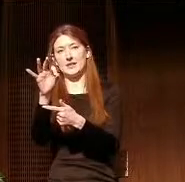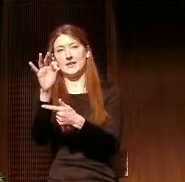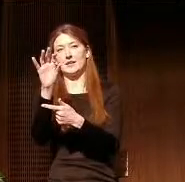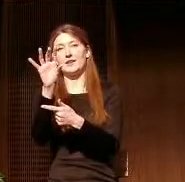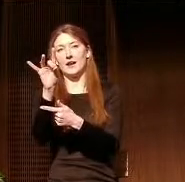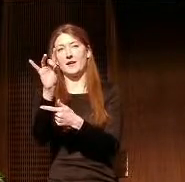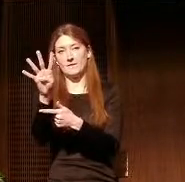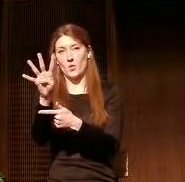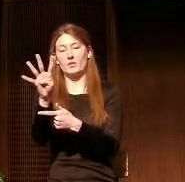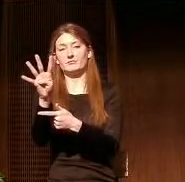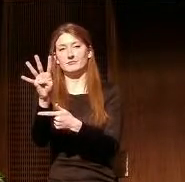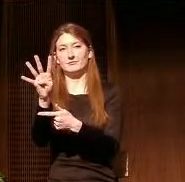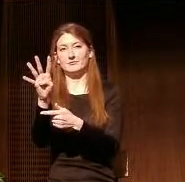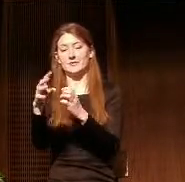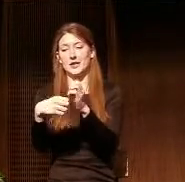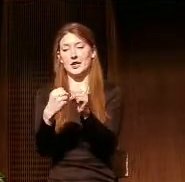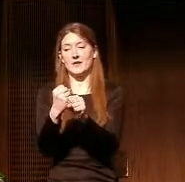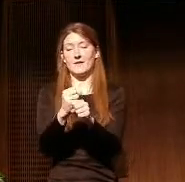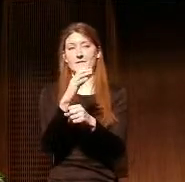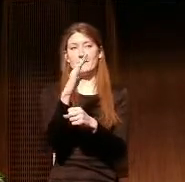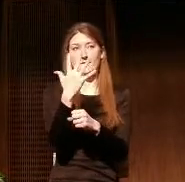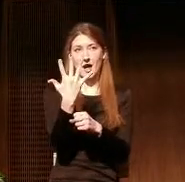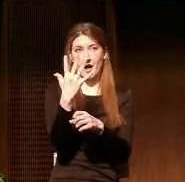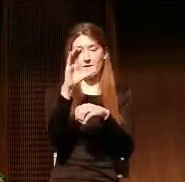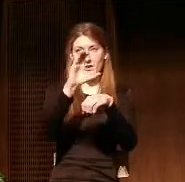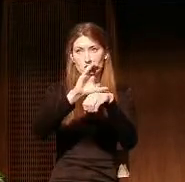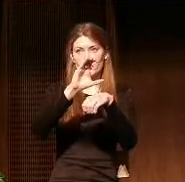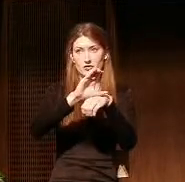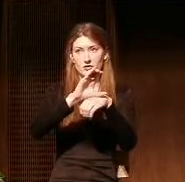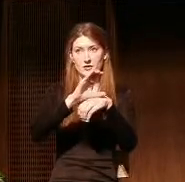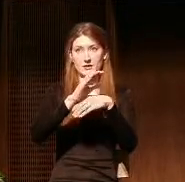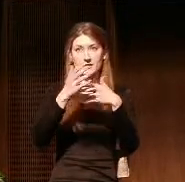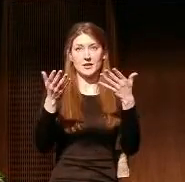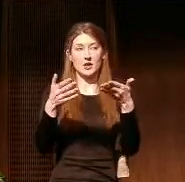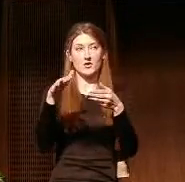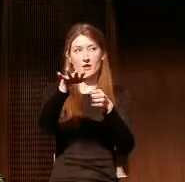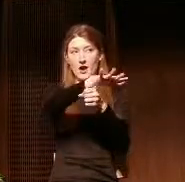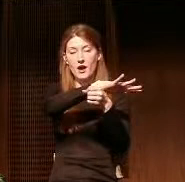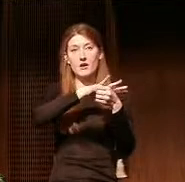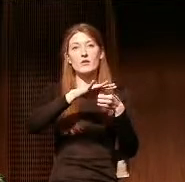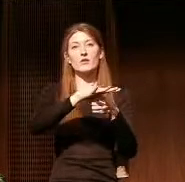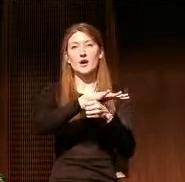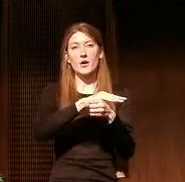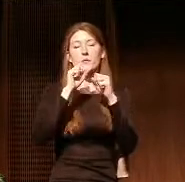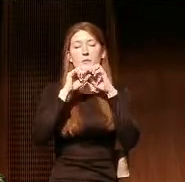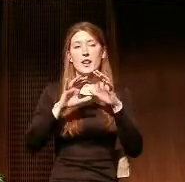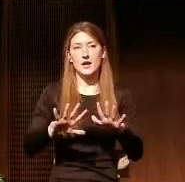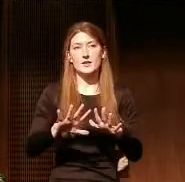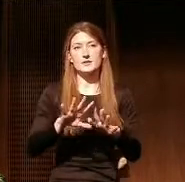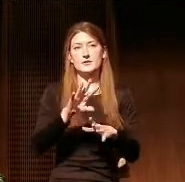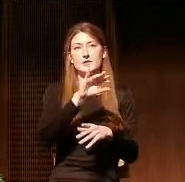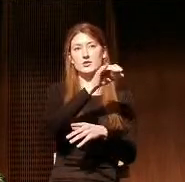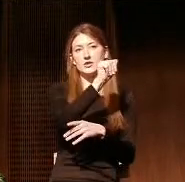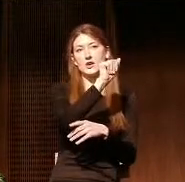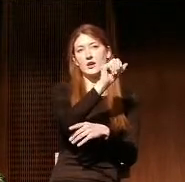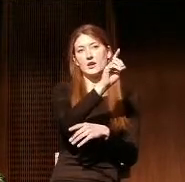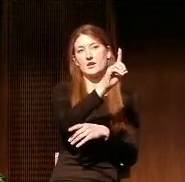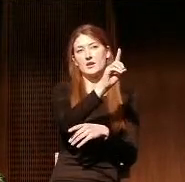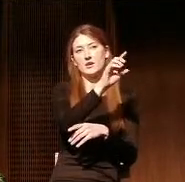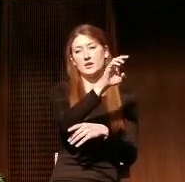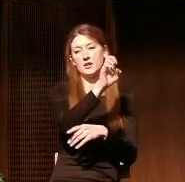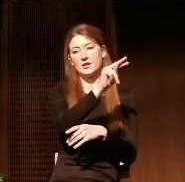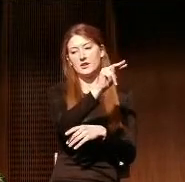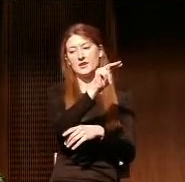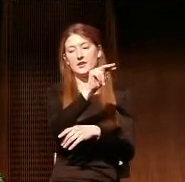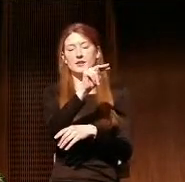five congregations in this area were blessed by him. Jayton, Texas, Maple, Sundown, Shallow